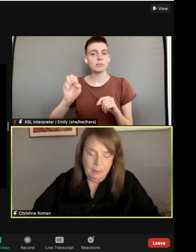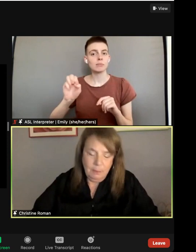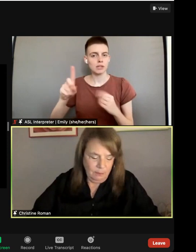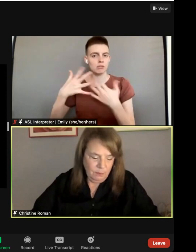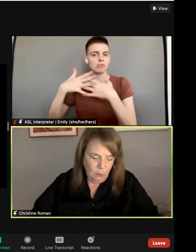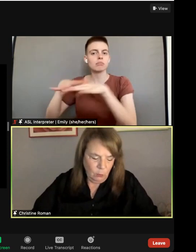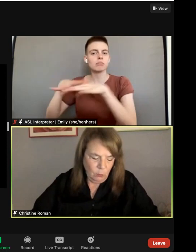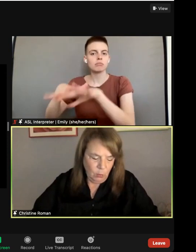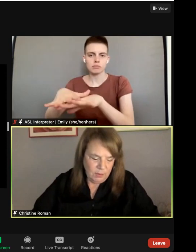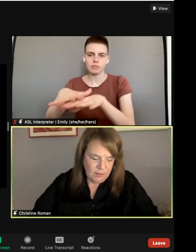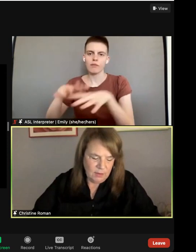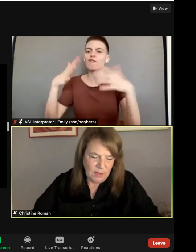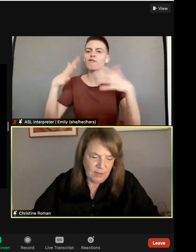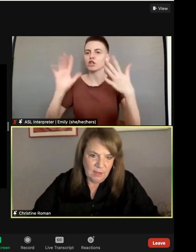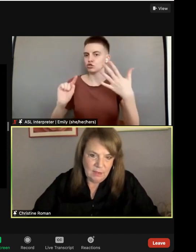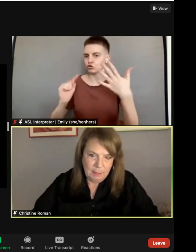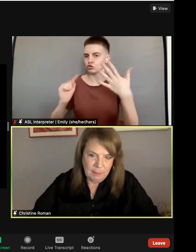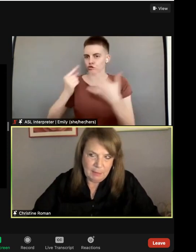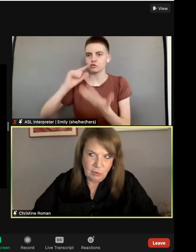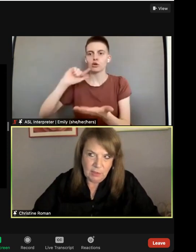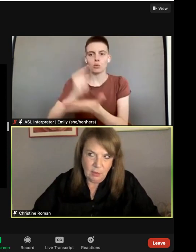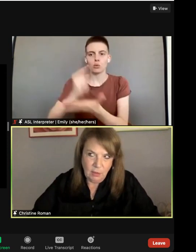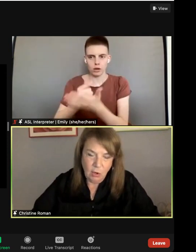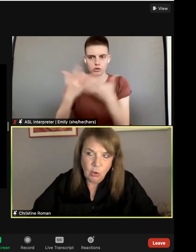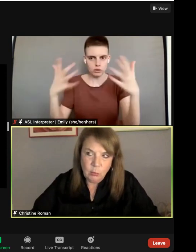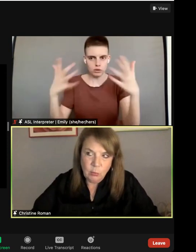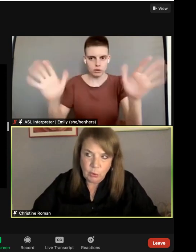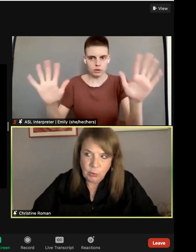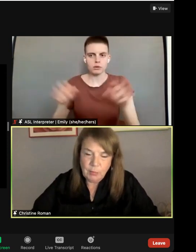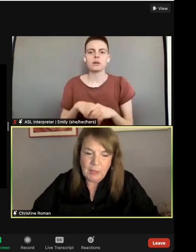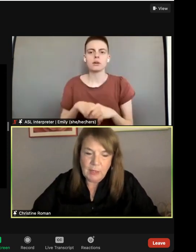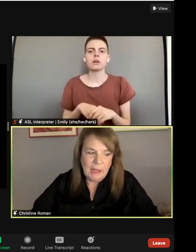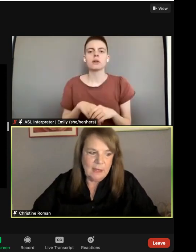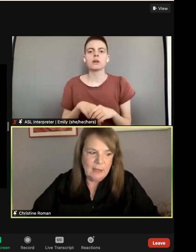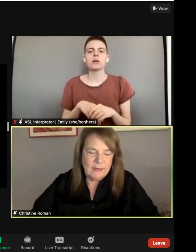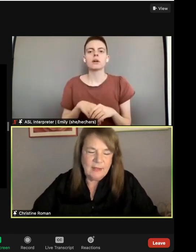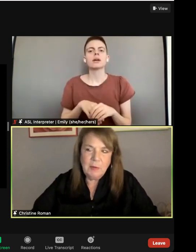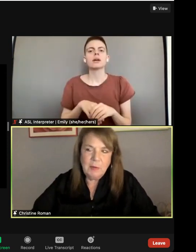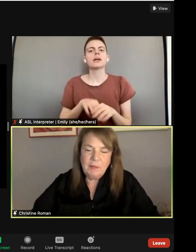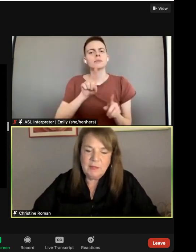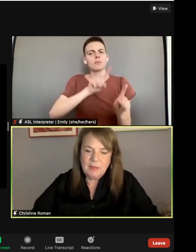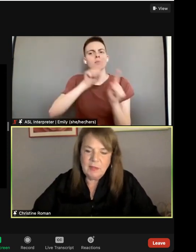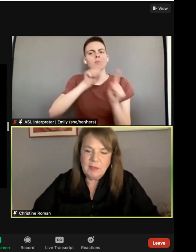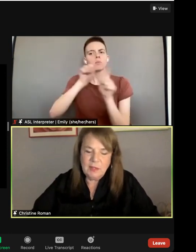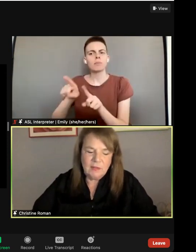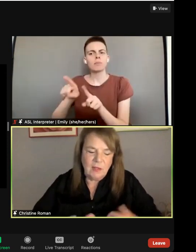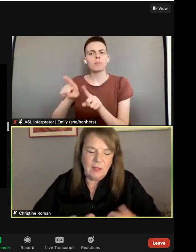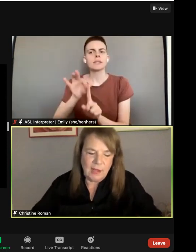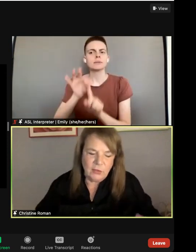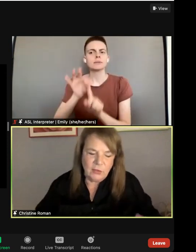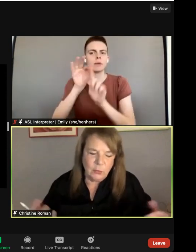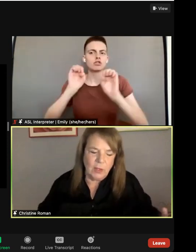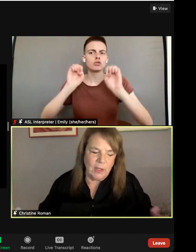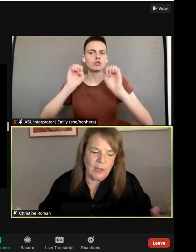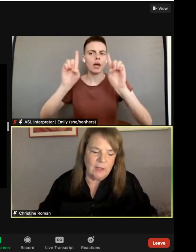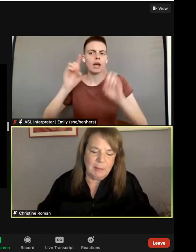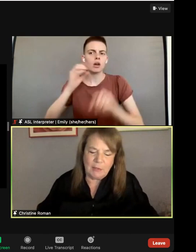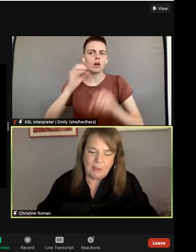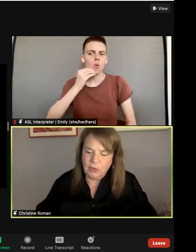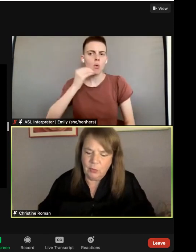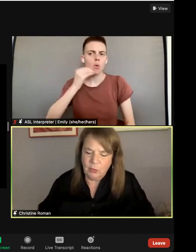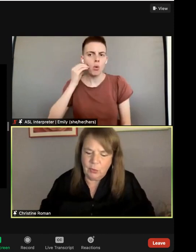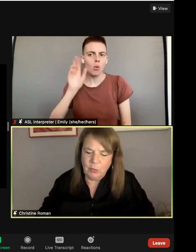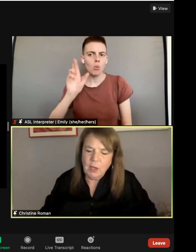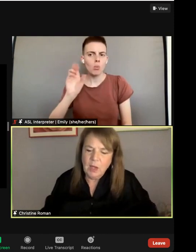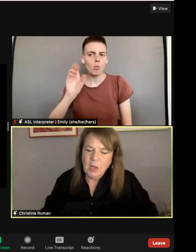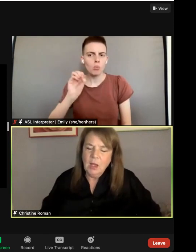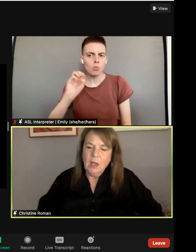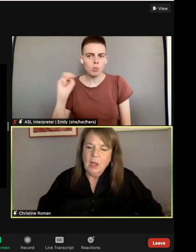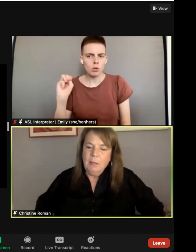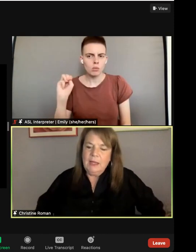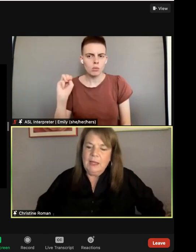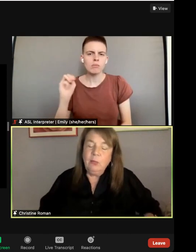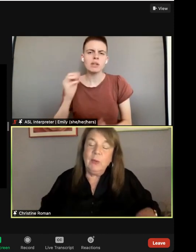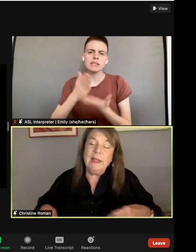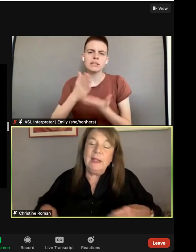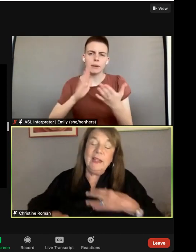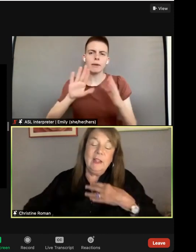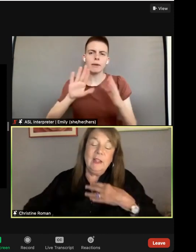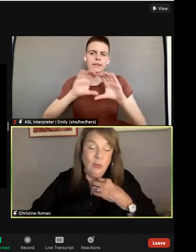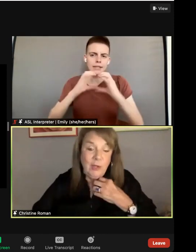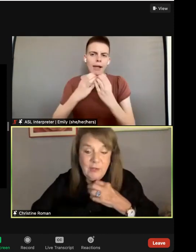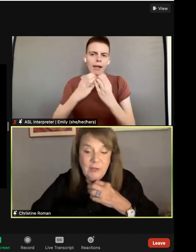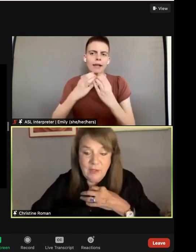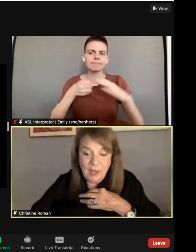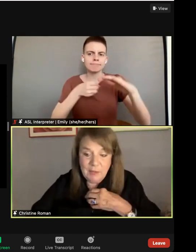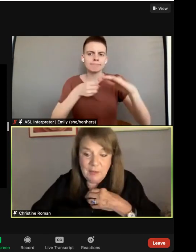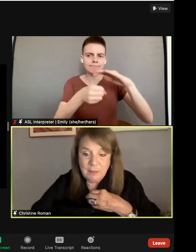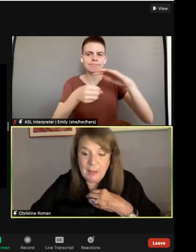Matthew was in a special ed homeroom and had some of his classes were in a special ed homeroom. But he